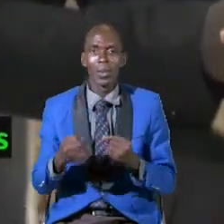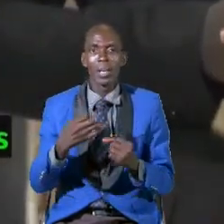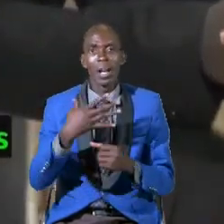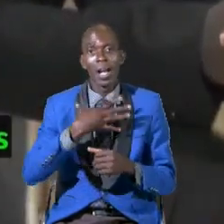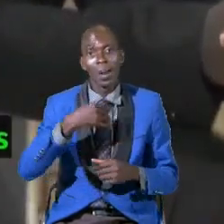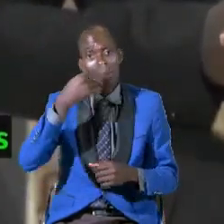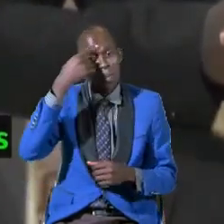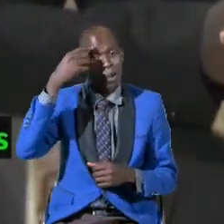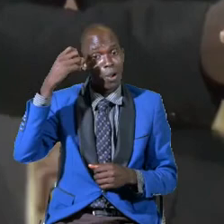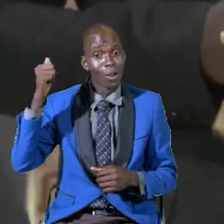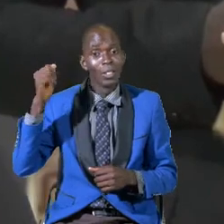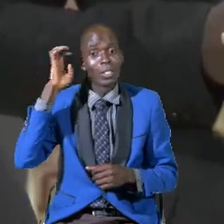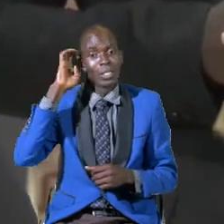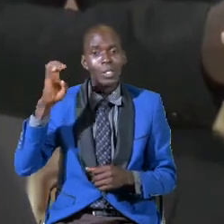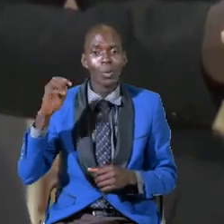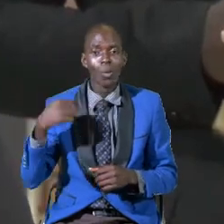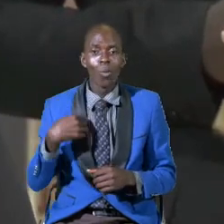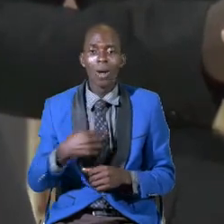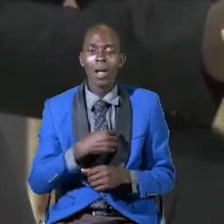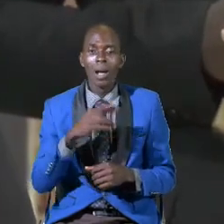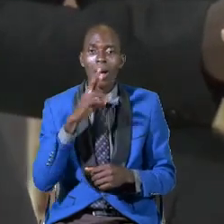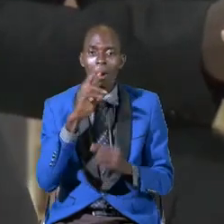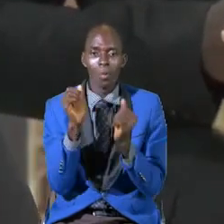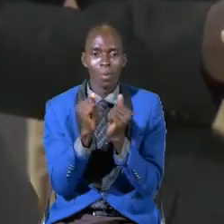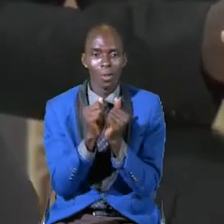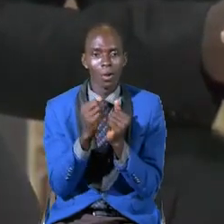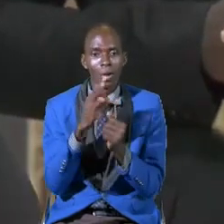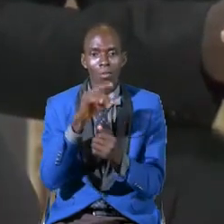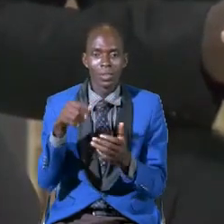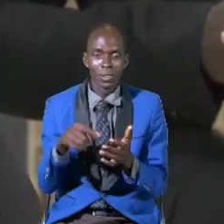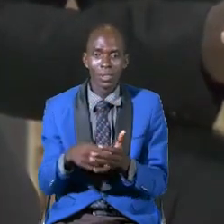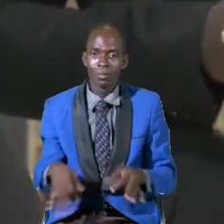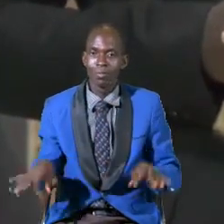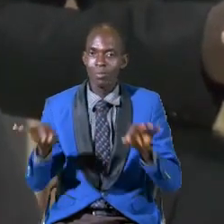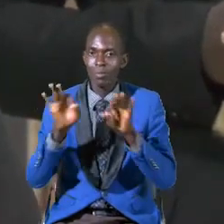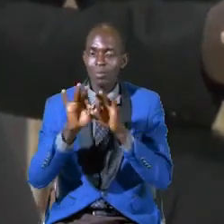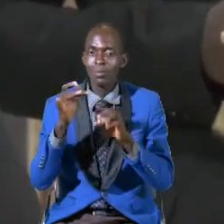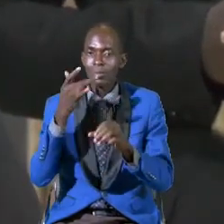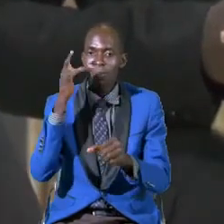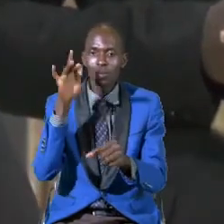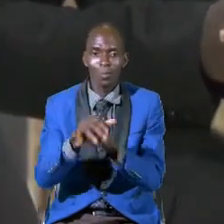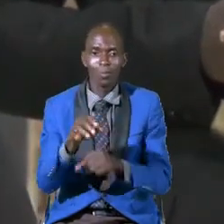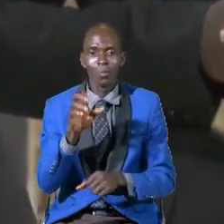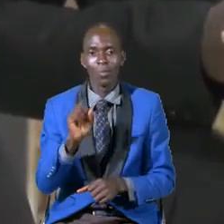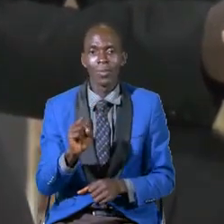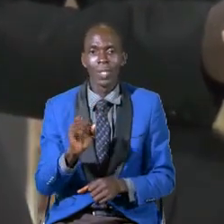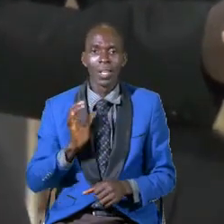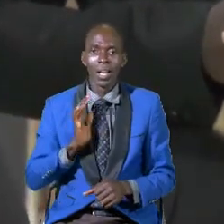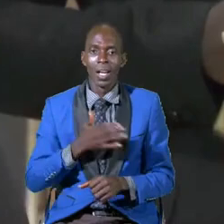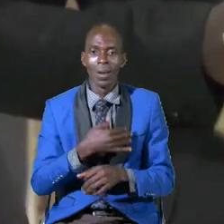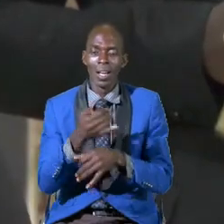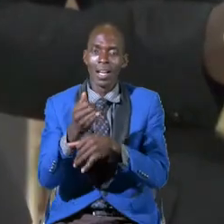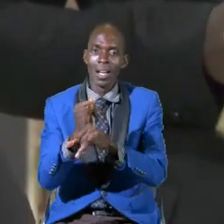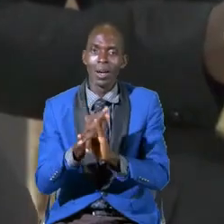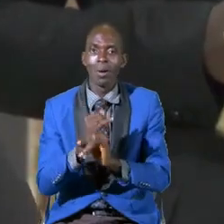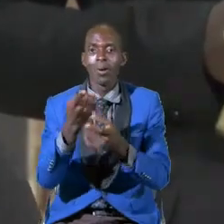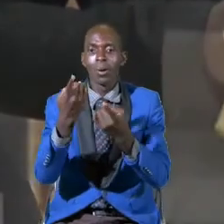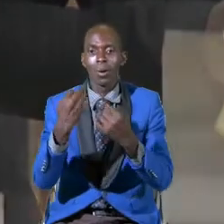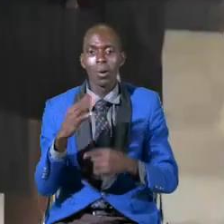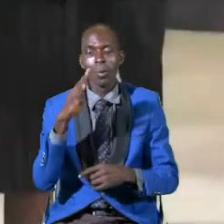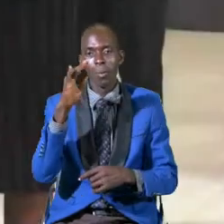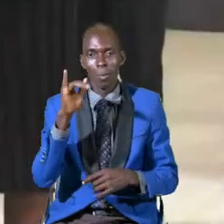are bona fide heirs of these precious promises, our inheritance comes by